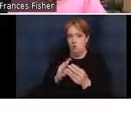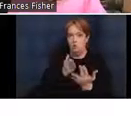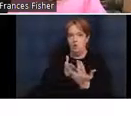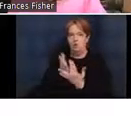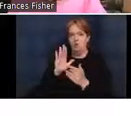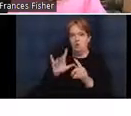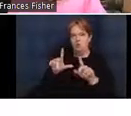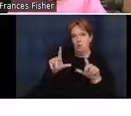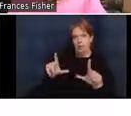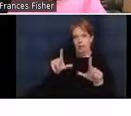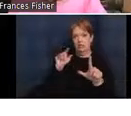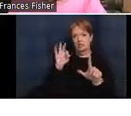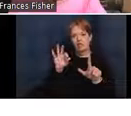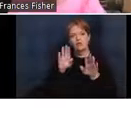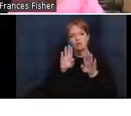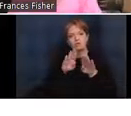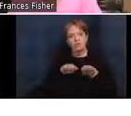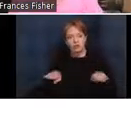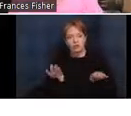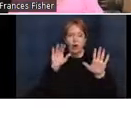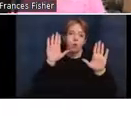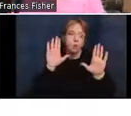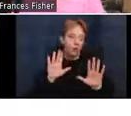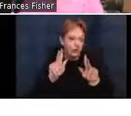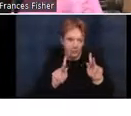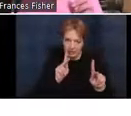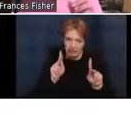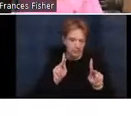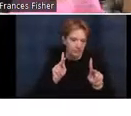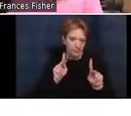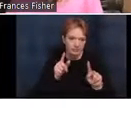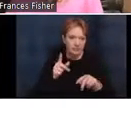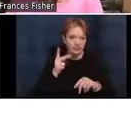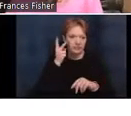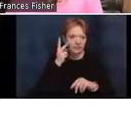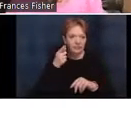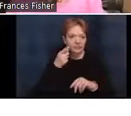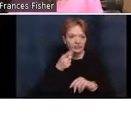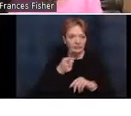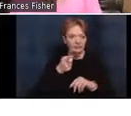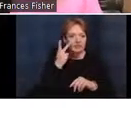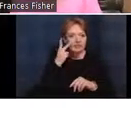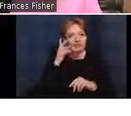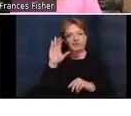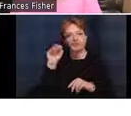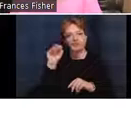the children and the wonderful people. There you see the cotton plants.